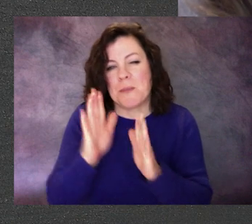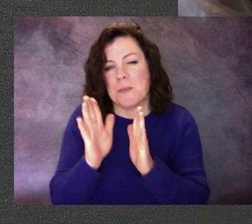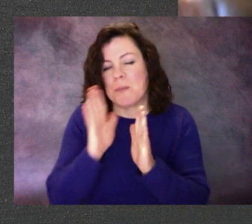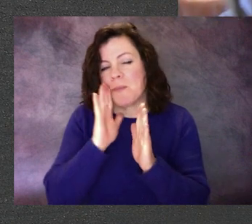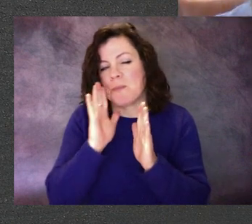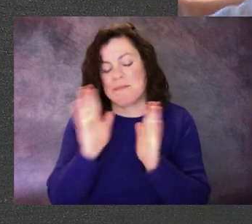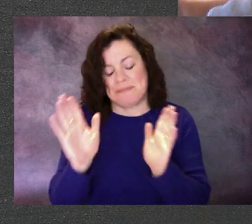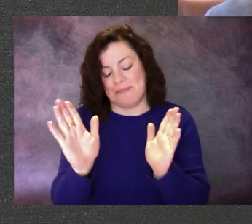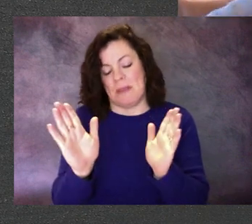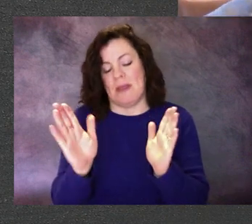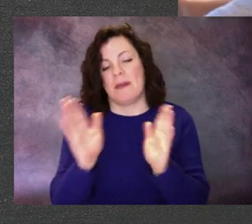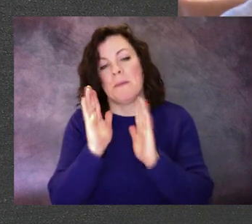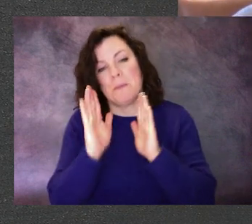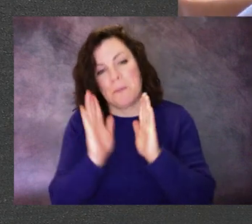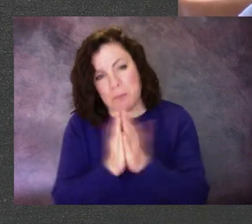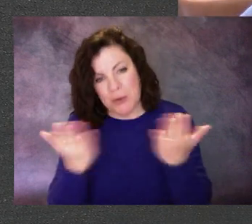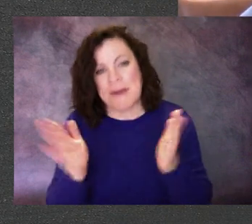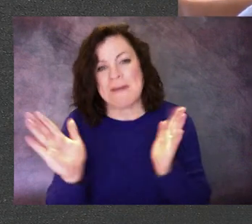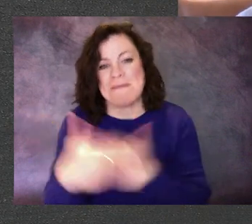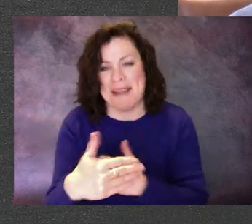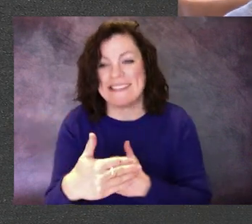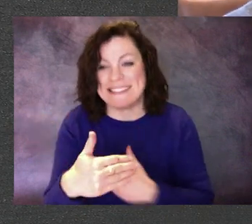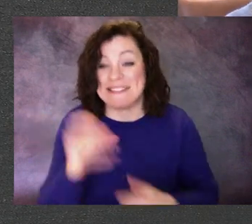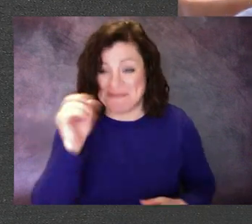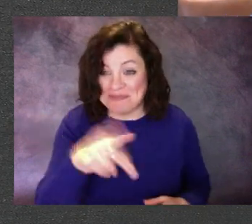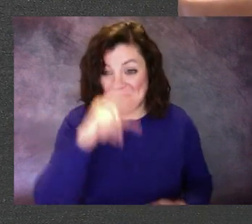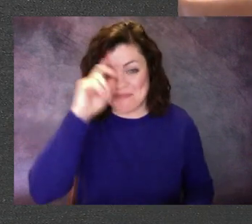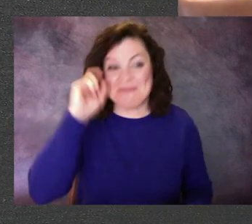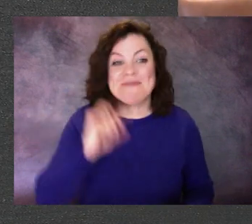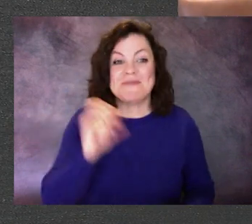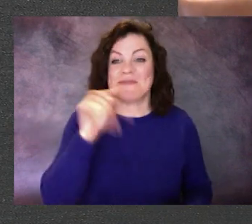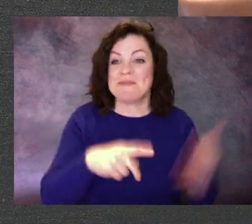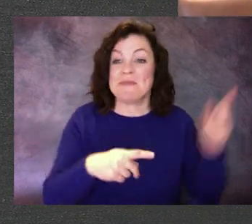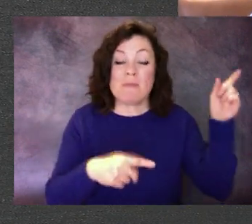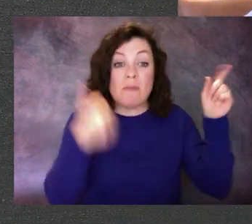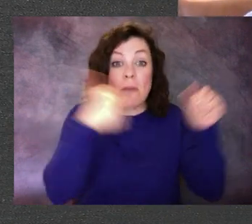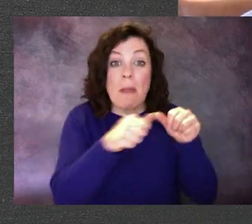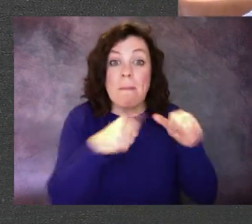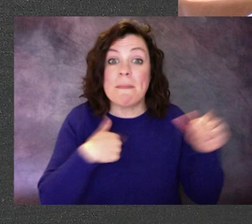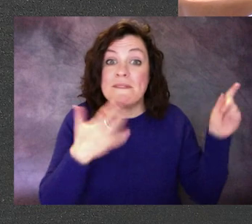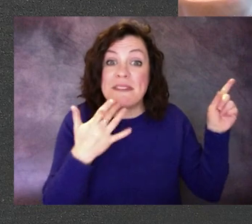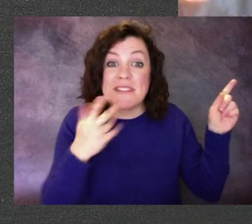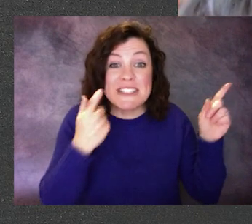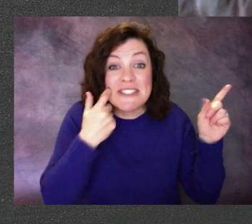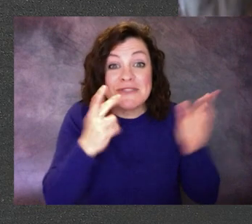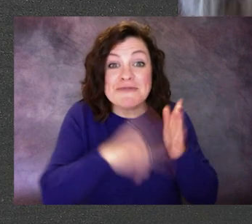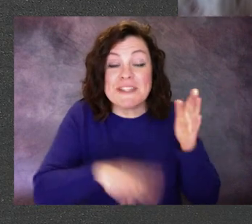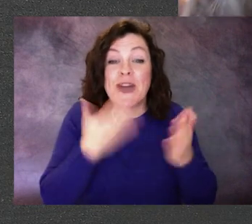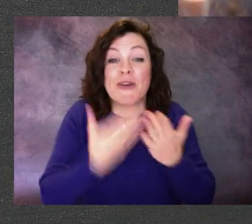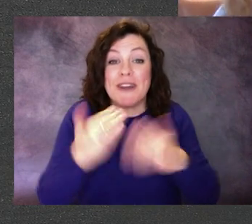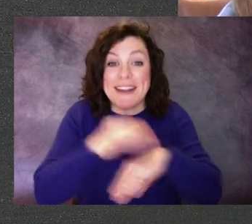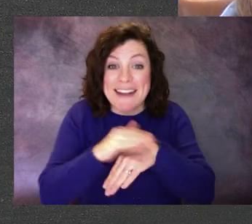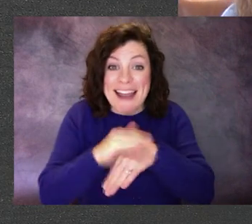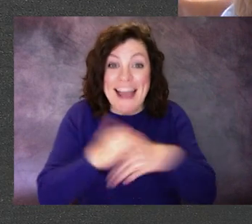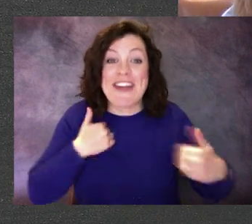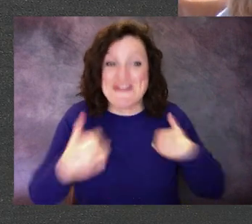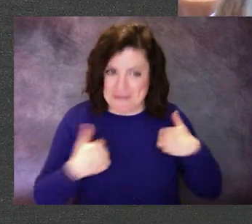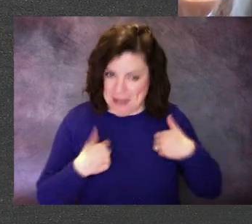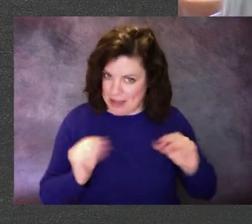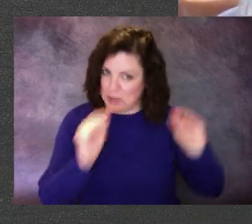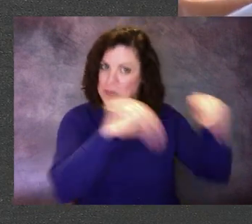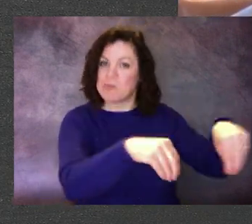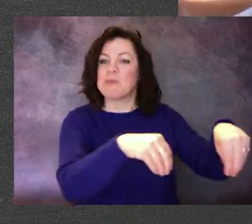read a few stories together. Let's put them in our book box. Remember Goodnight Gorilla? Great pictures. There's